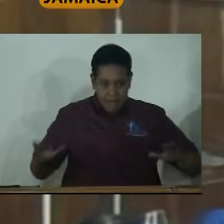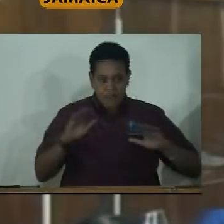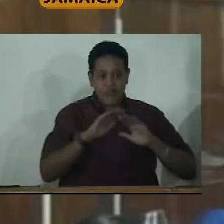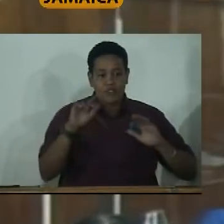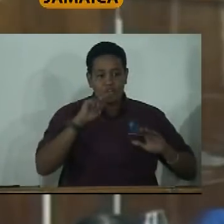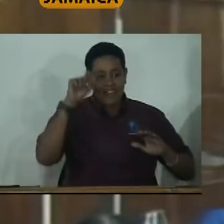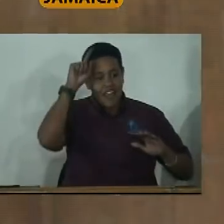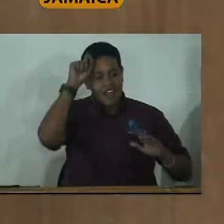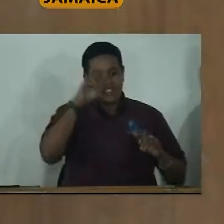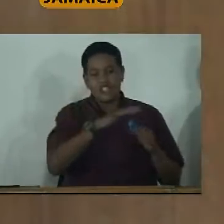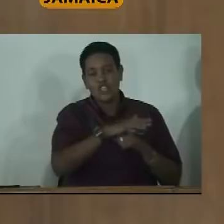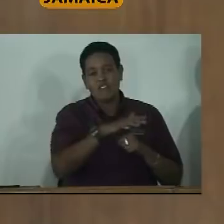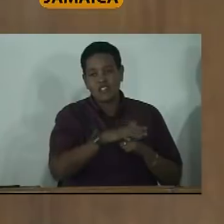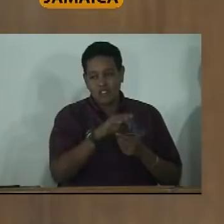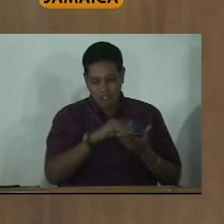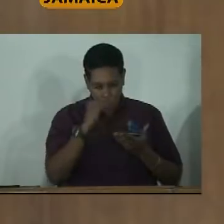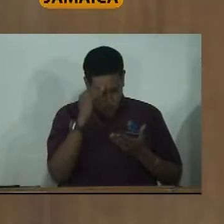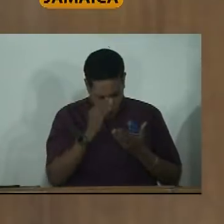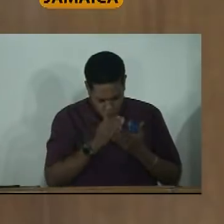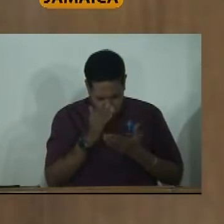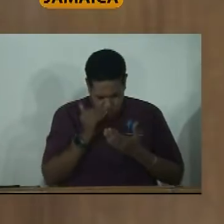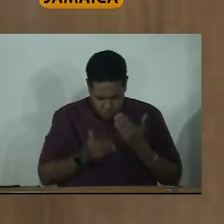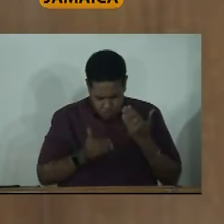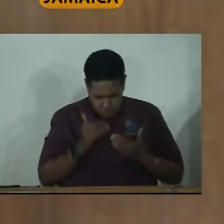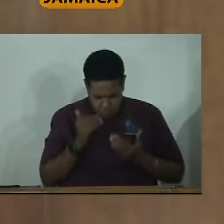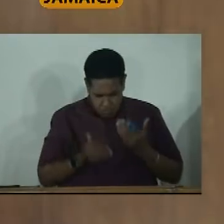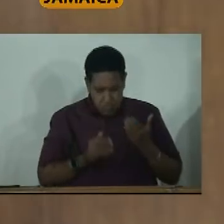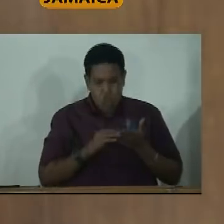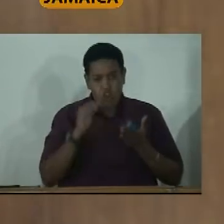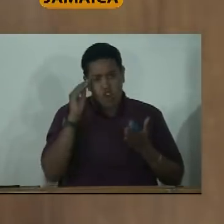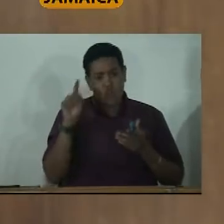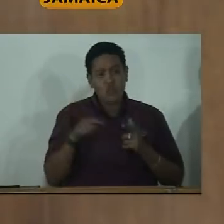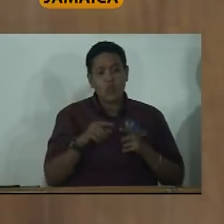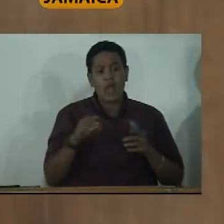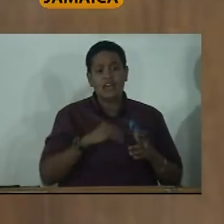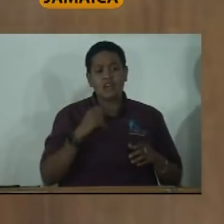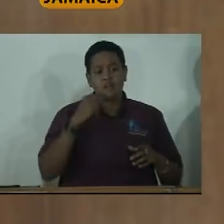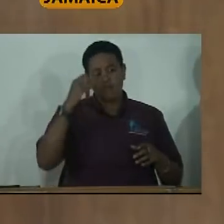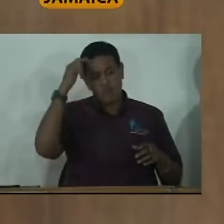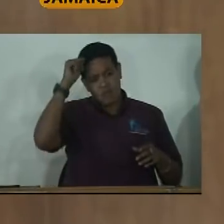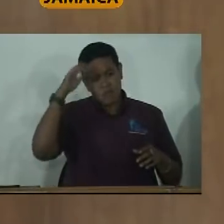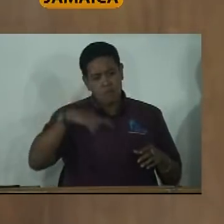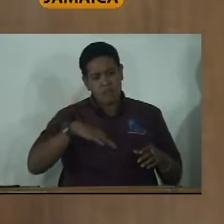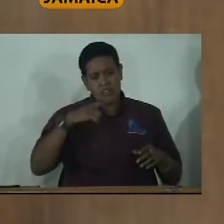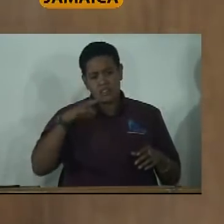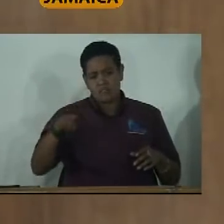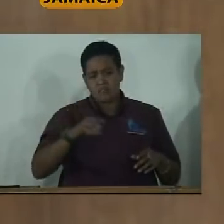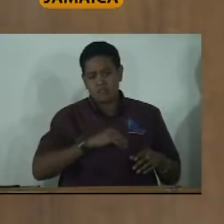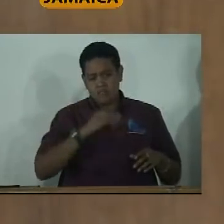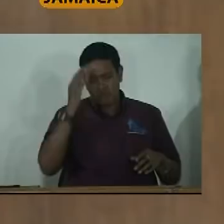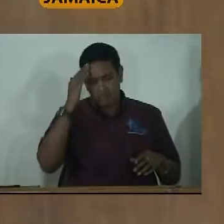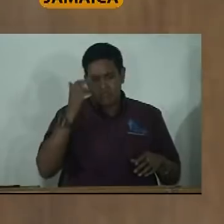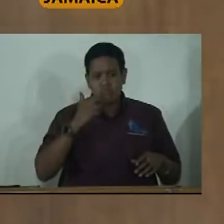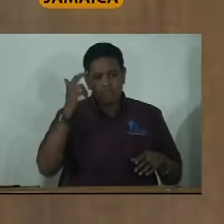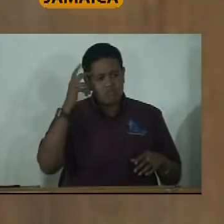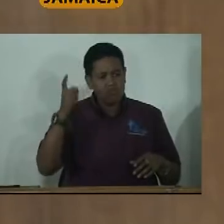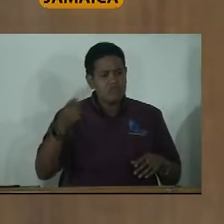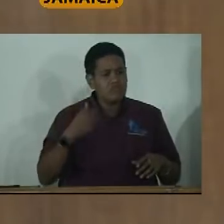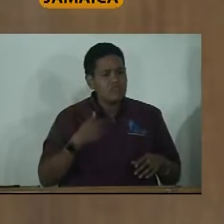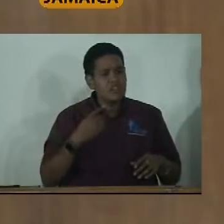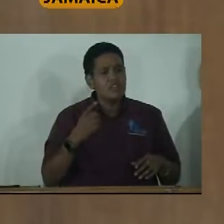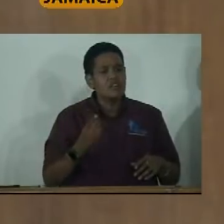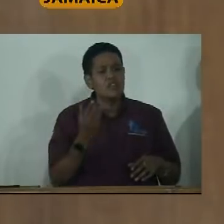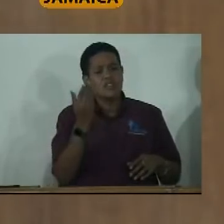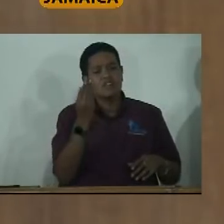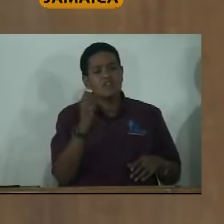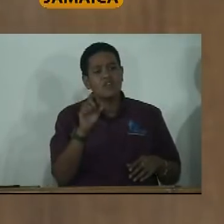it sufficiently. So when I take on a goat man who say he can raise goat, him used to raise 115